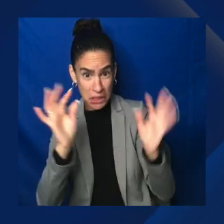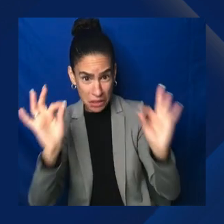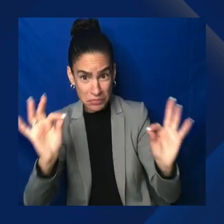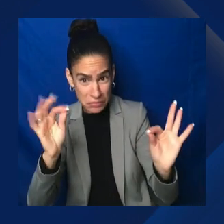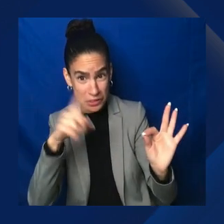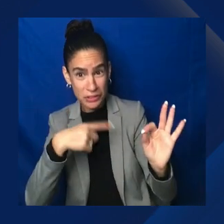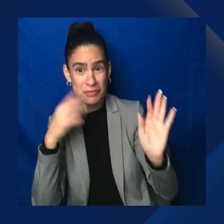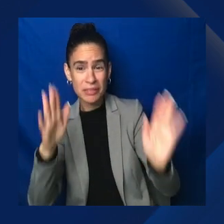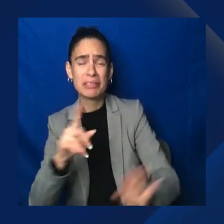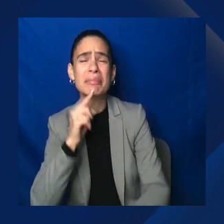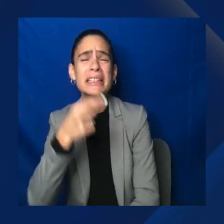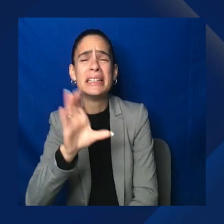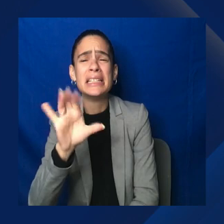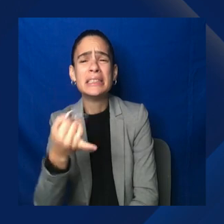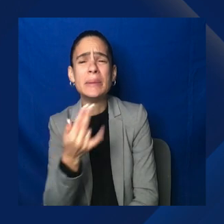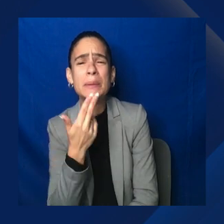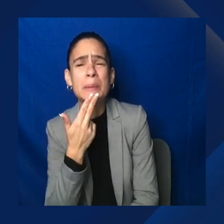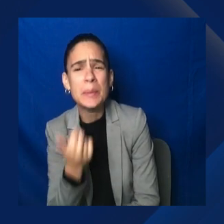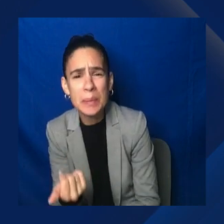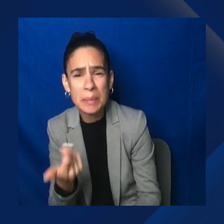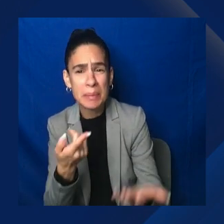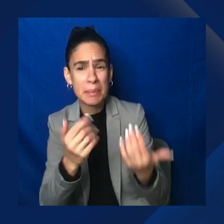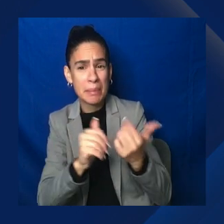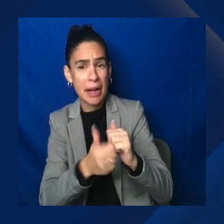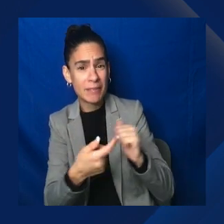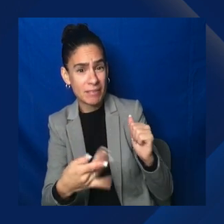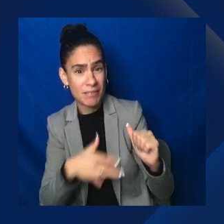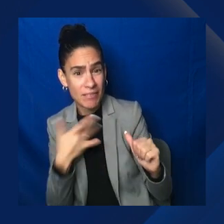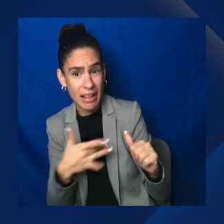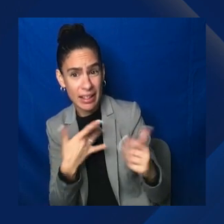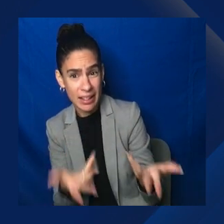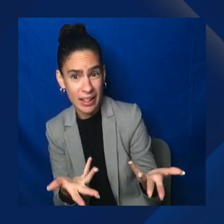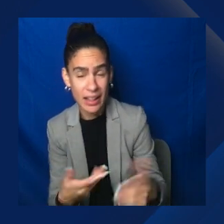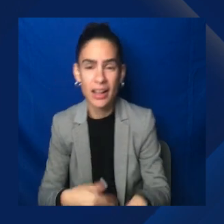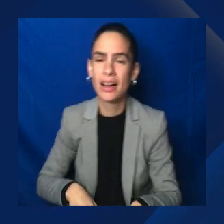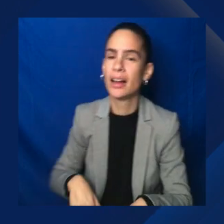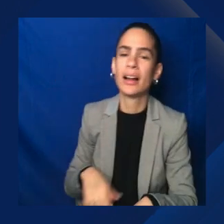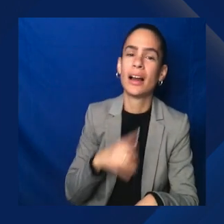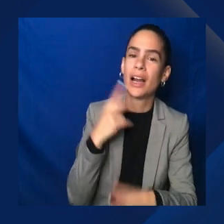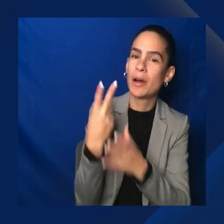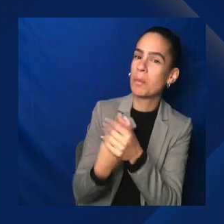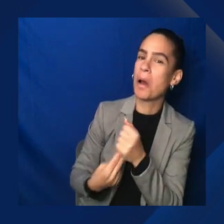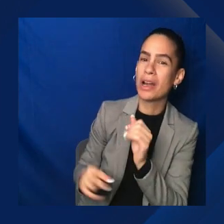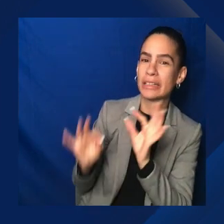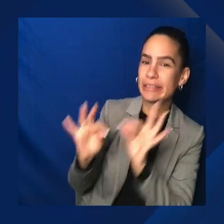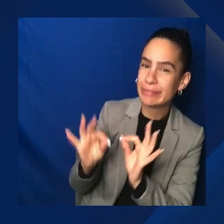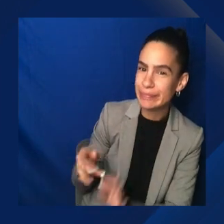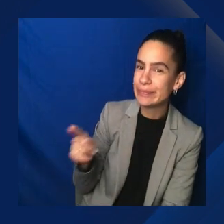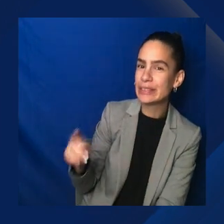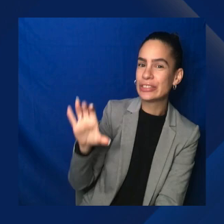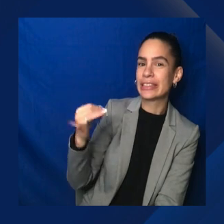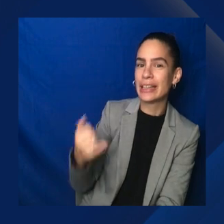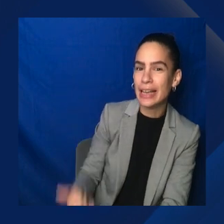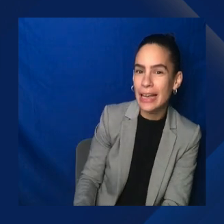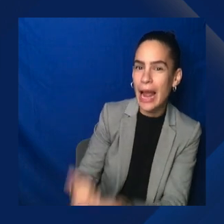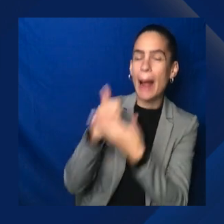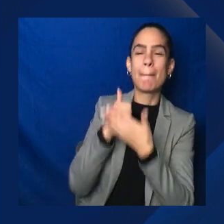guys feeling? We are wonderful. You know, he helps me live life in color. You know,